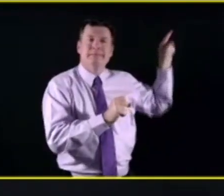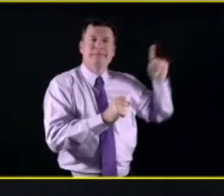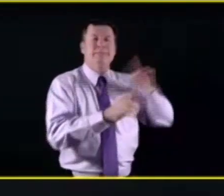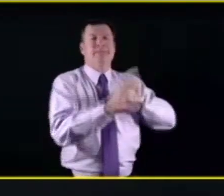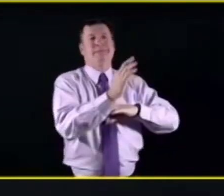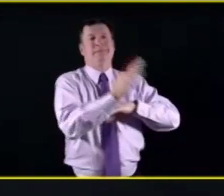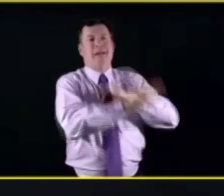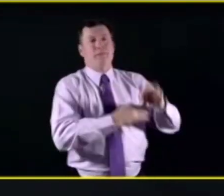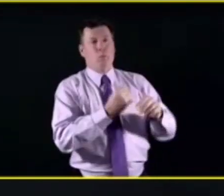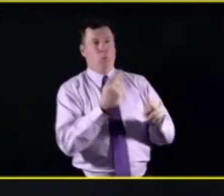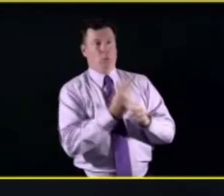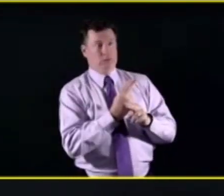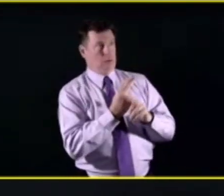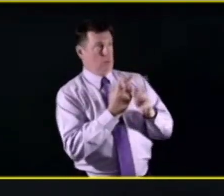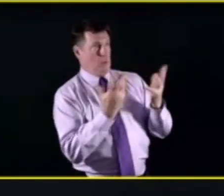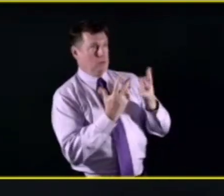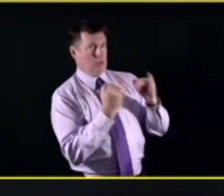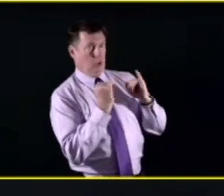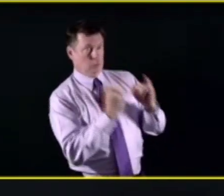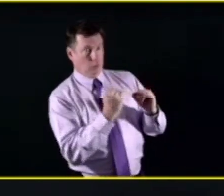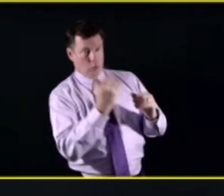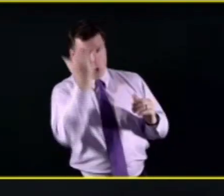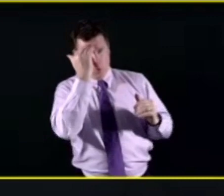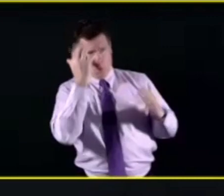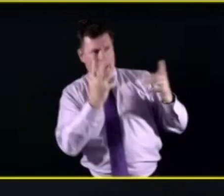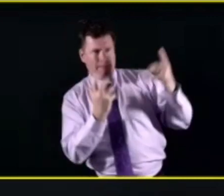better, more natural immune response.